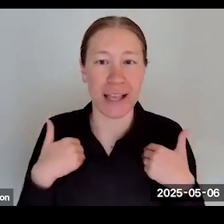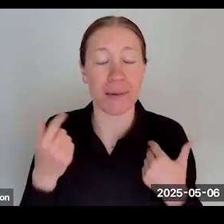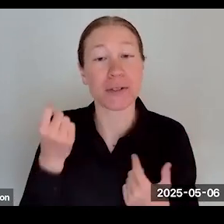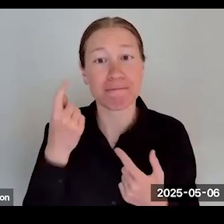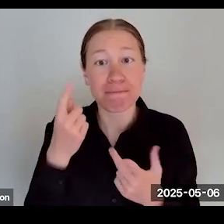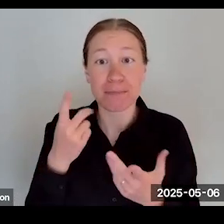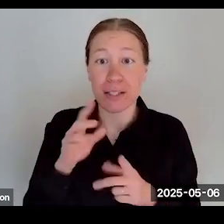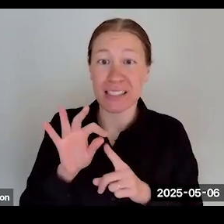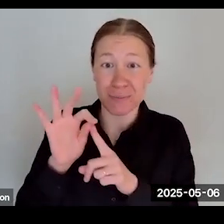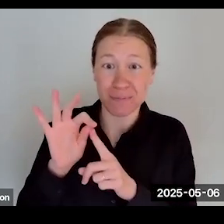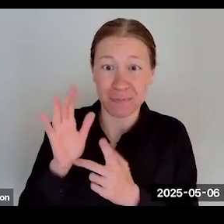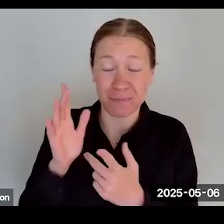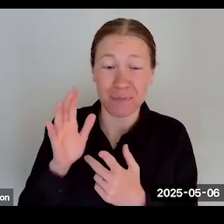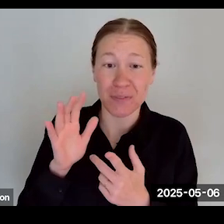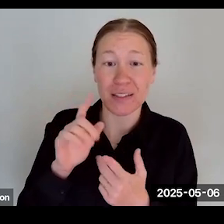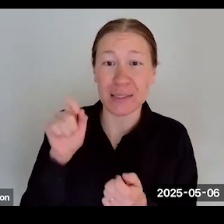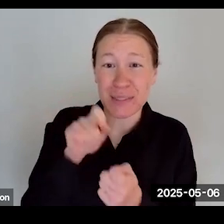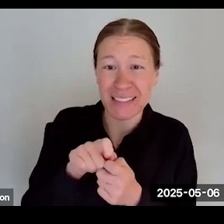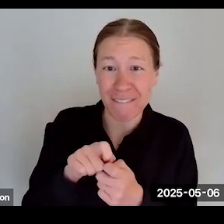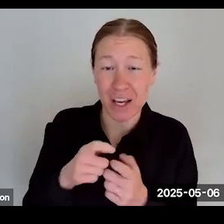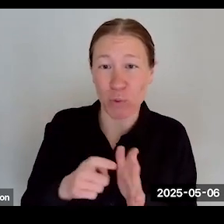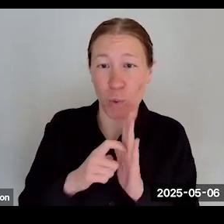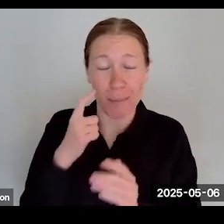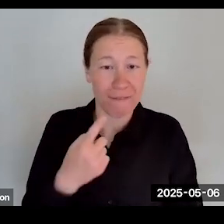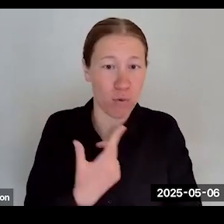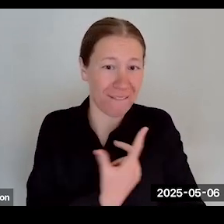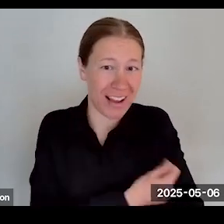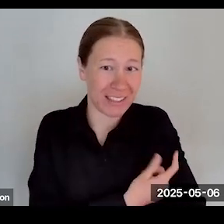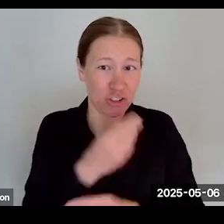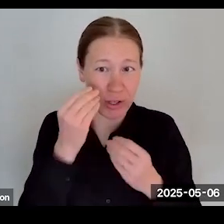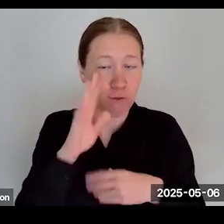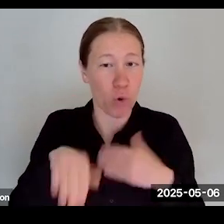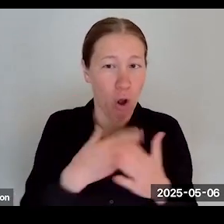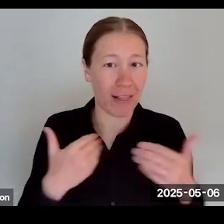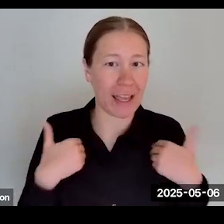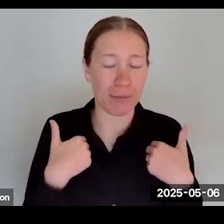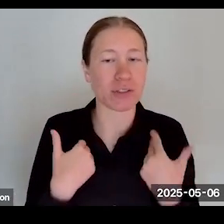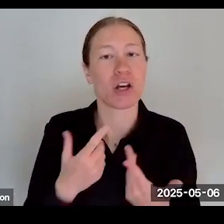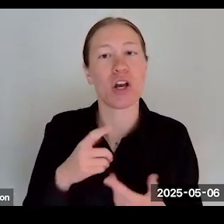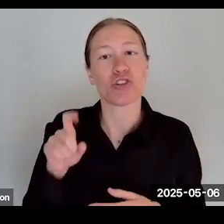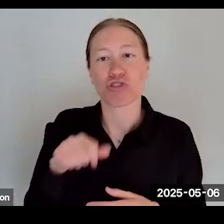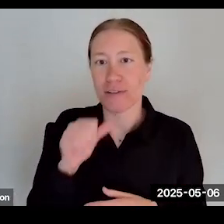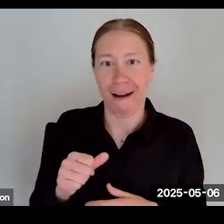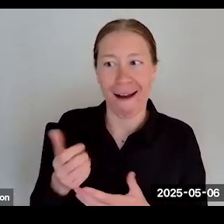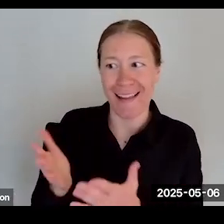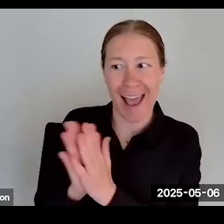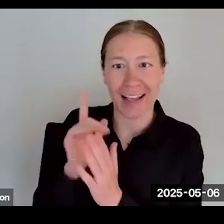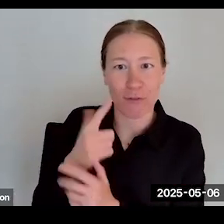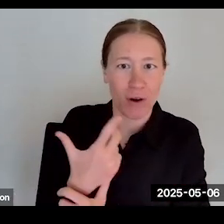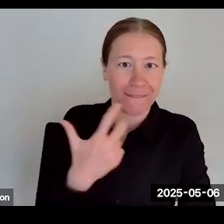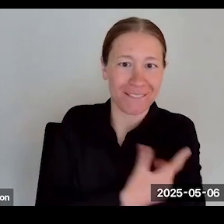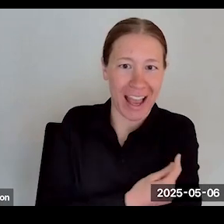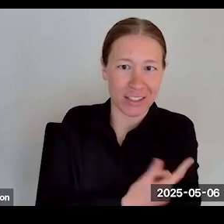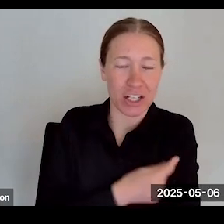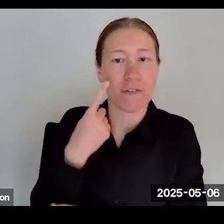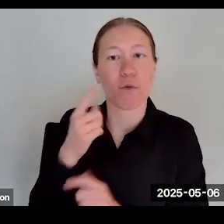is a specific requirement to provide vaccination information for all animals, we should not ask for vaccination documentation for